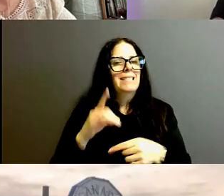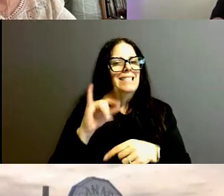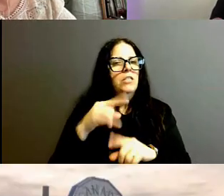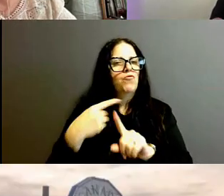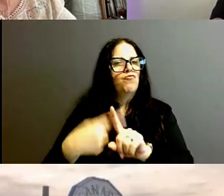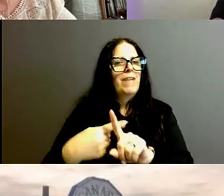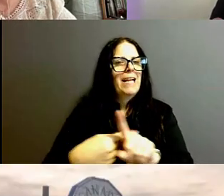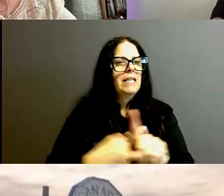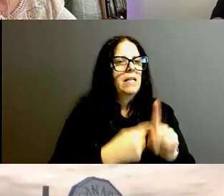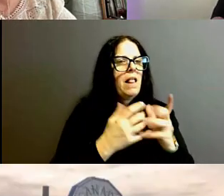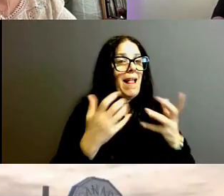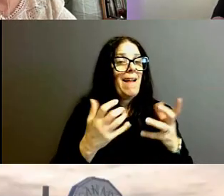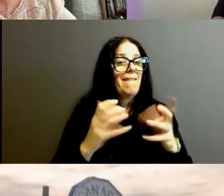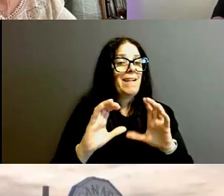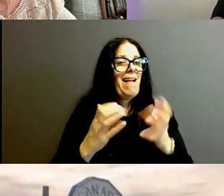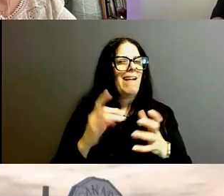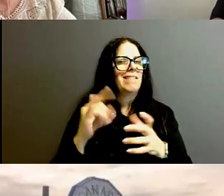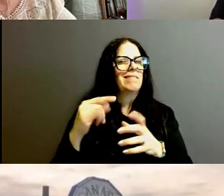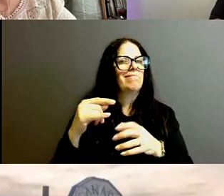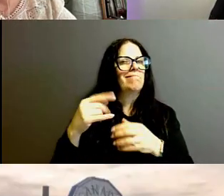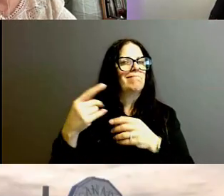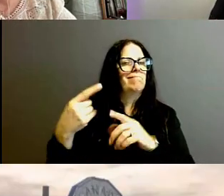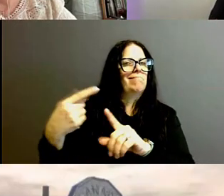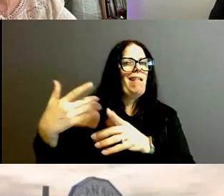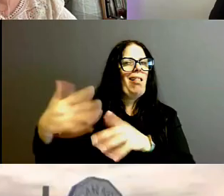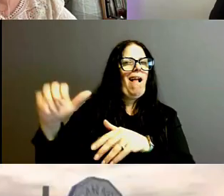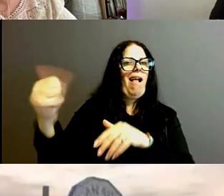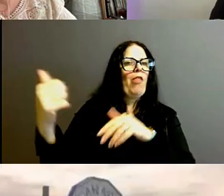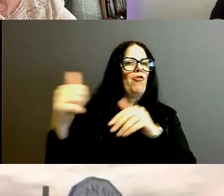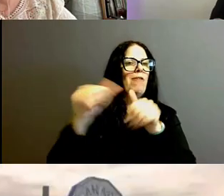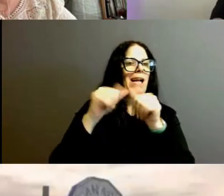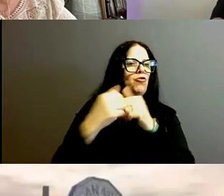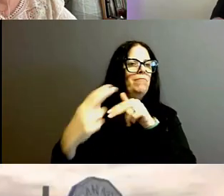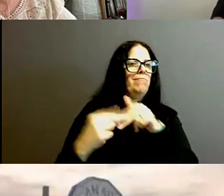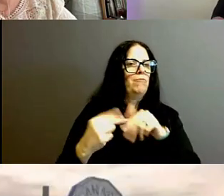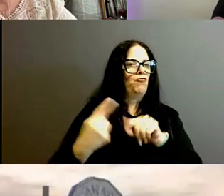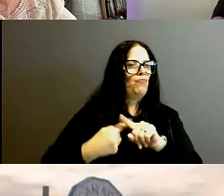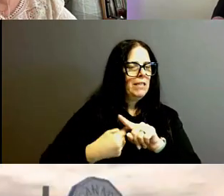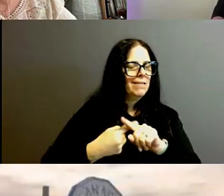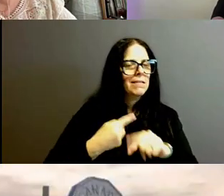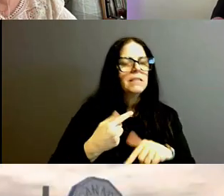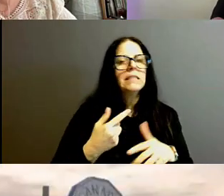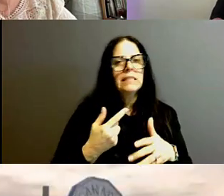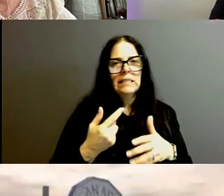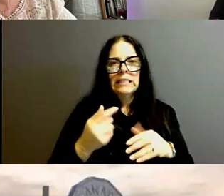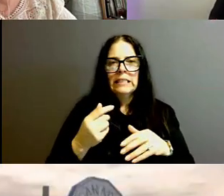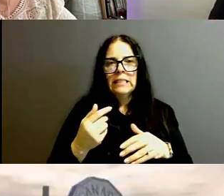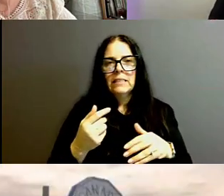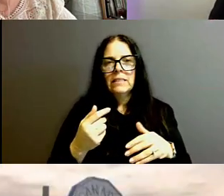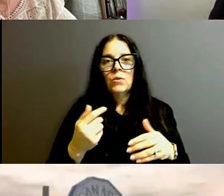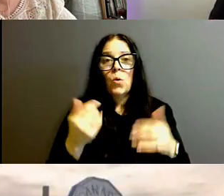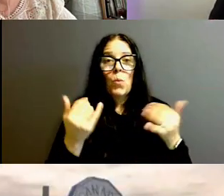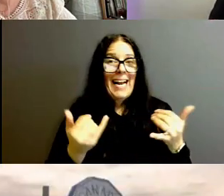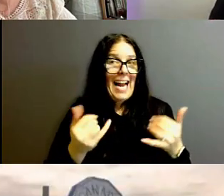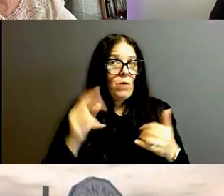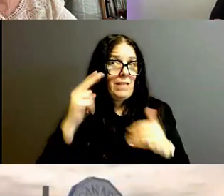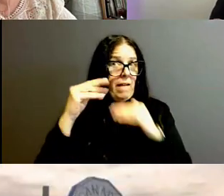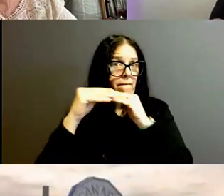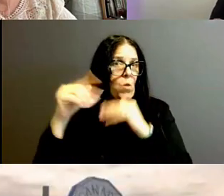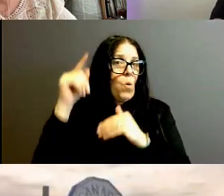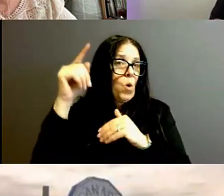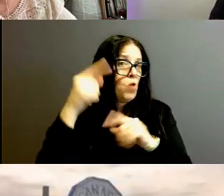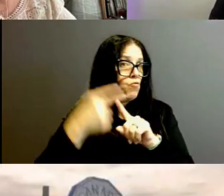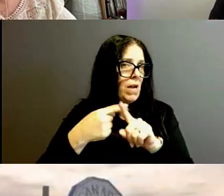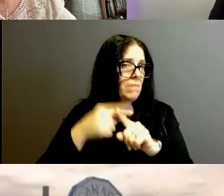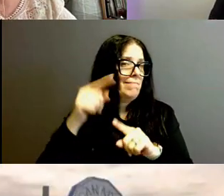of the classrooms or rooms out to other agencies. So the second floor right now is rented by the French